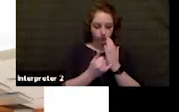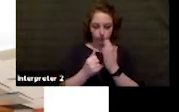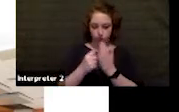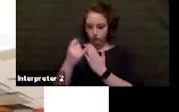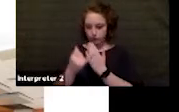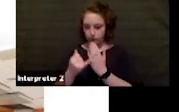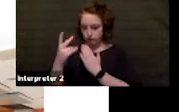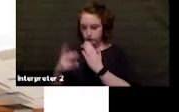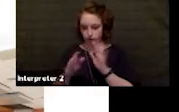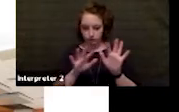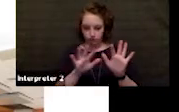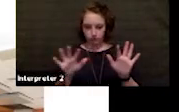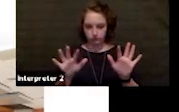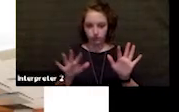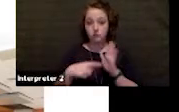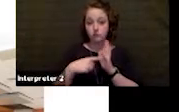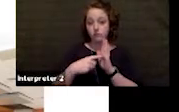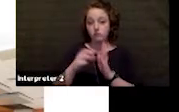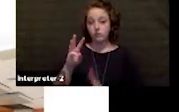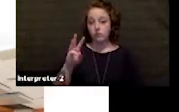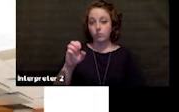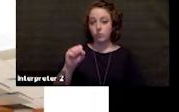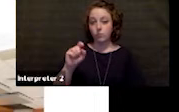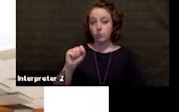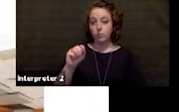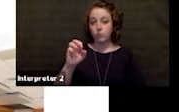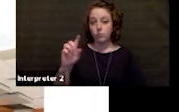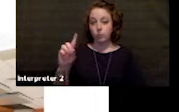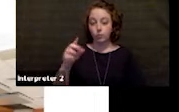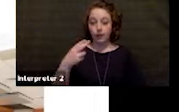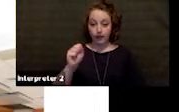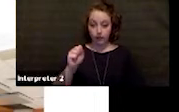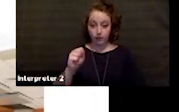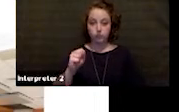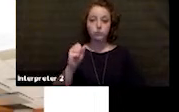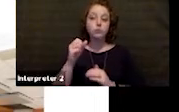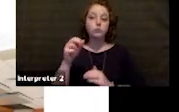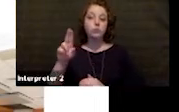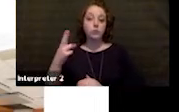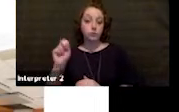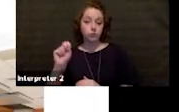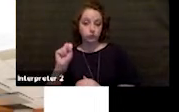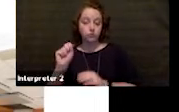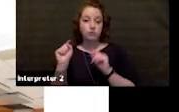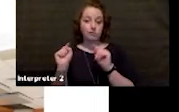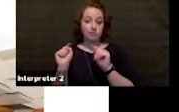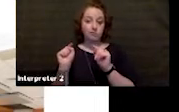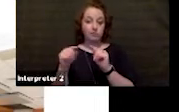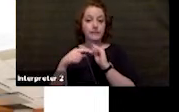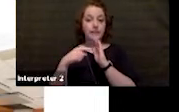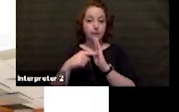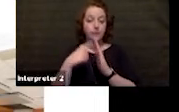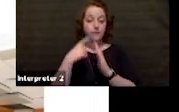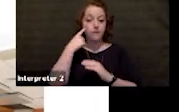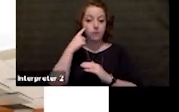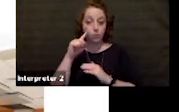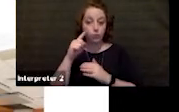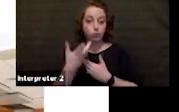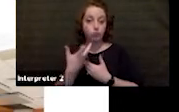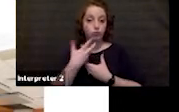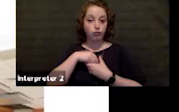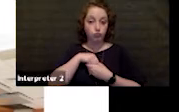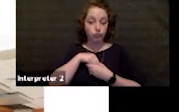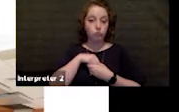little bit, Westwood High School is an example of that, as well as University High School as an example of buildings that incorporate some of these